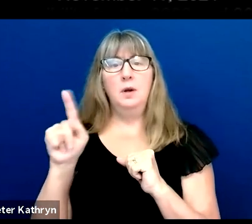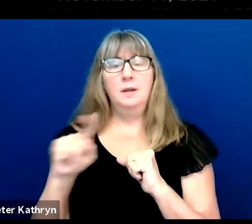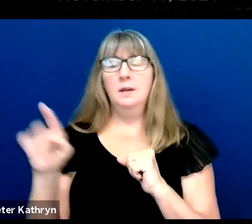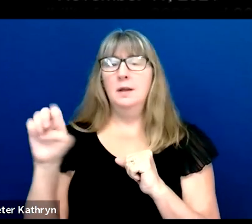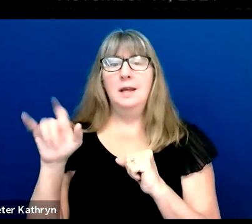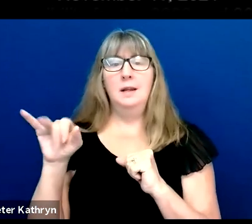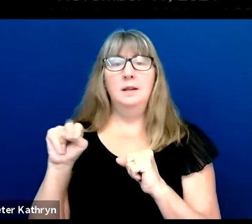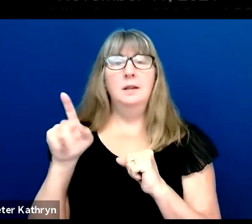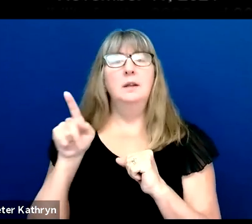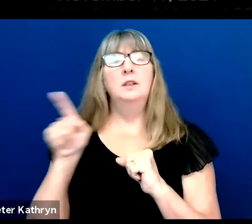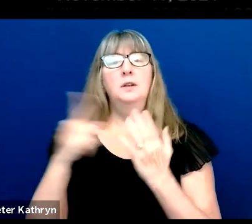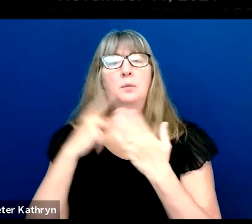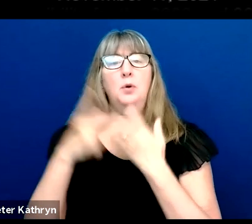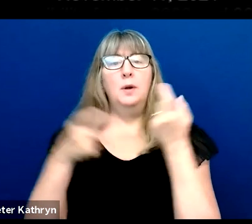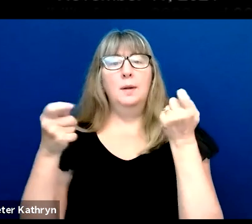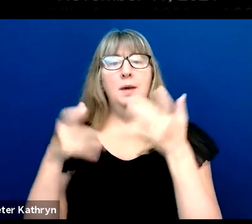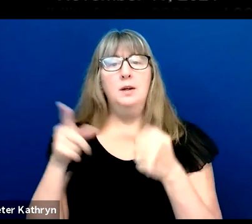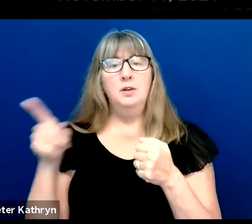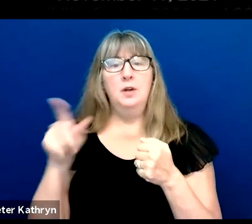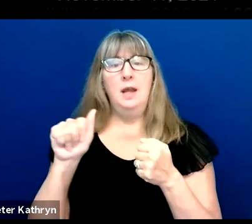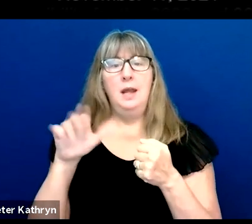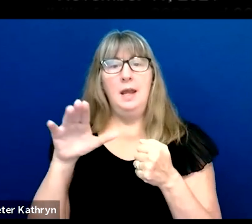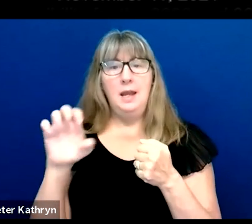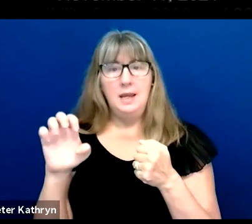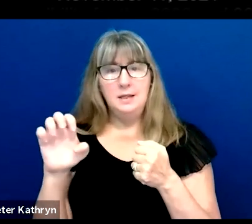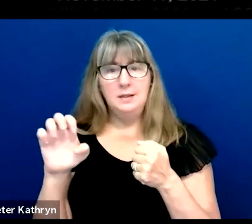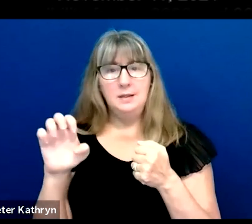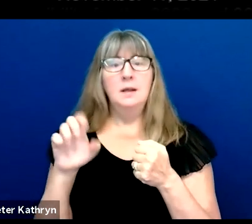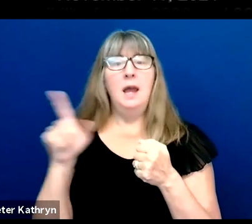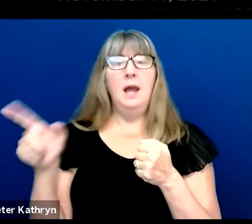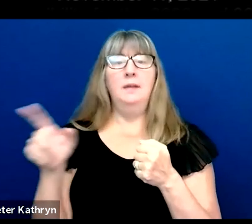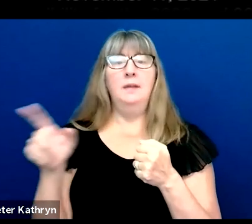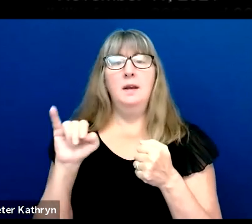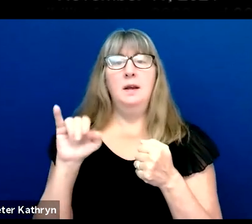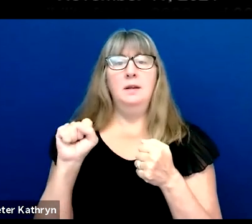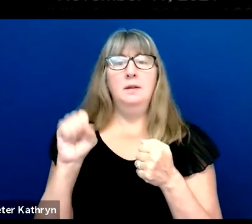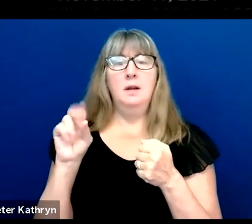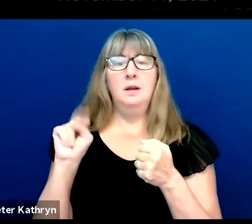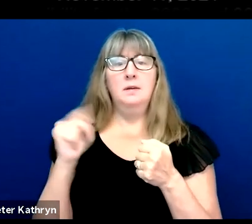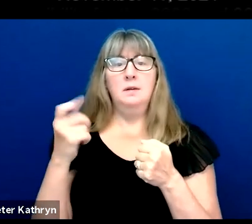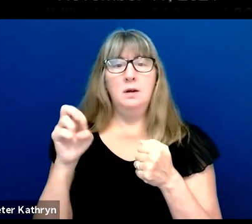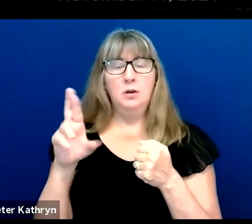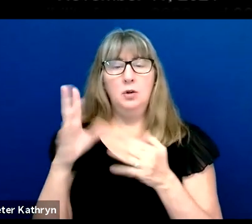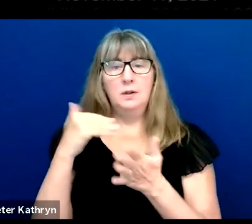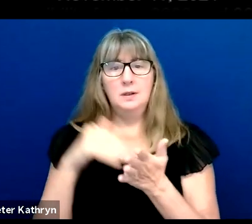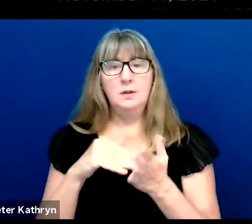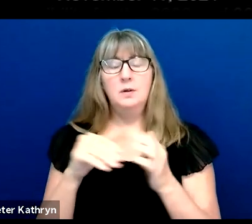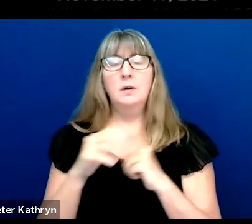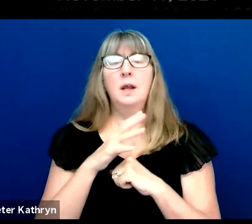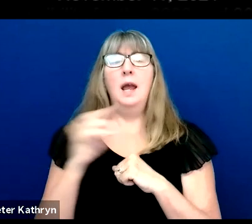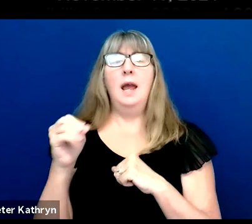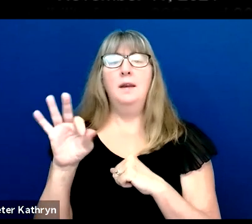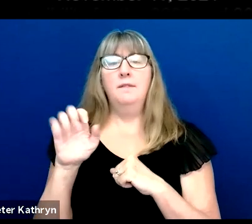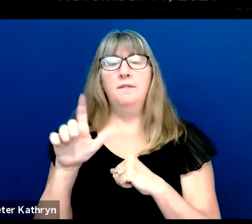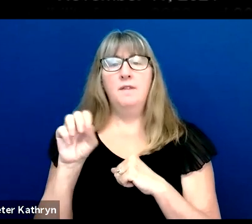the Nisonger Center. Len Fellow, graduated with a master's in social work from the Ohio State